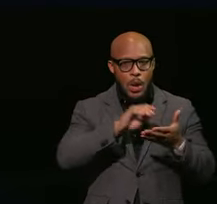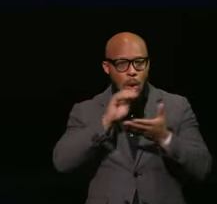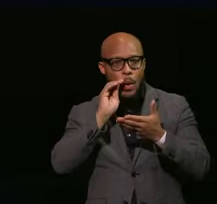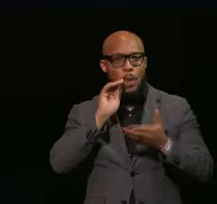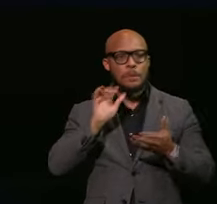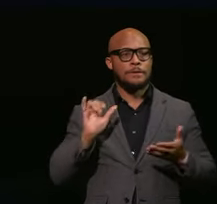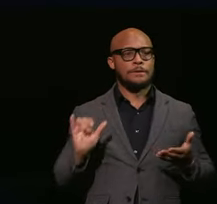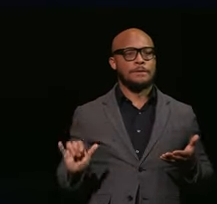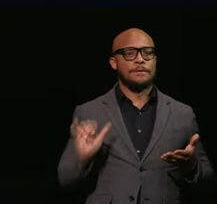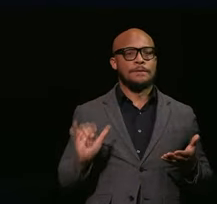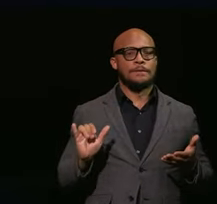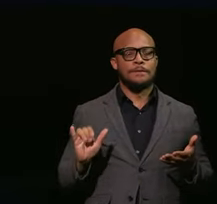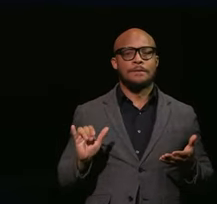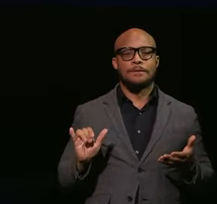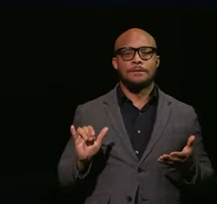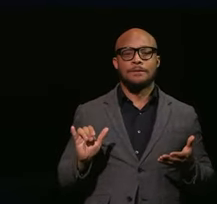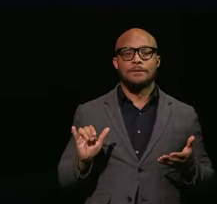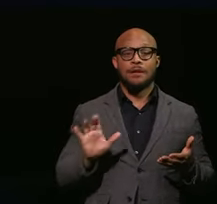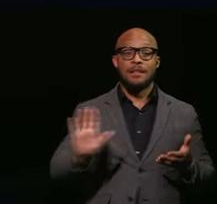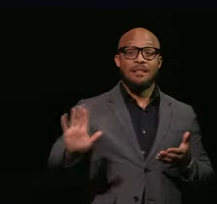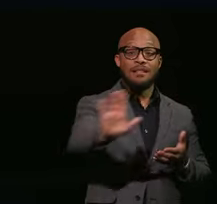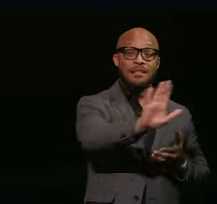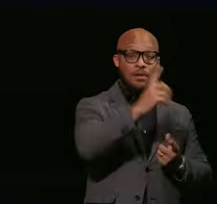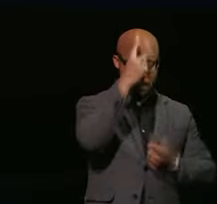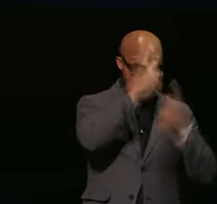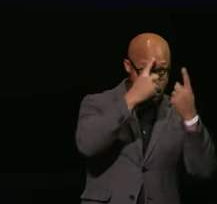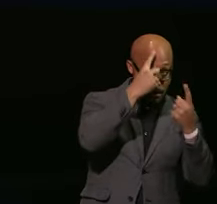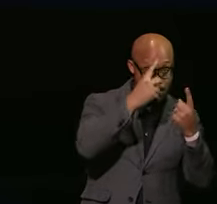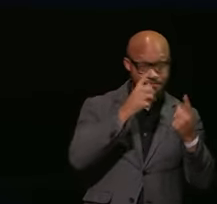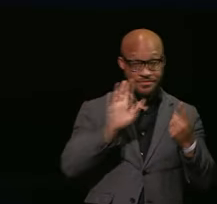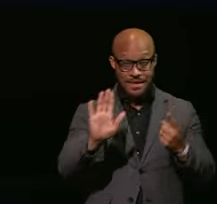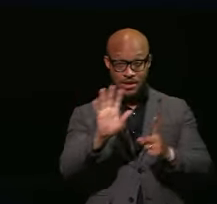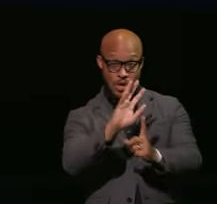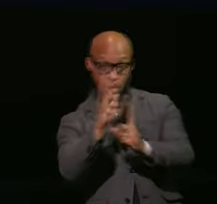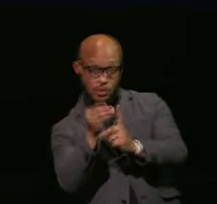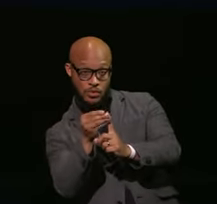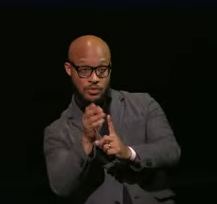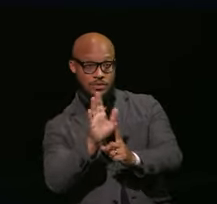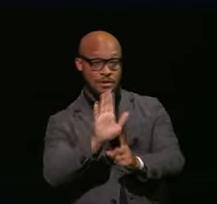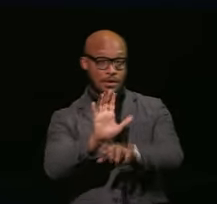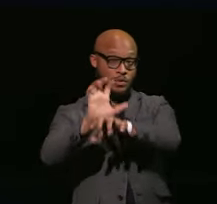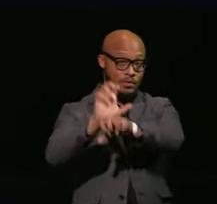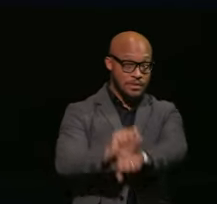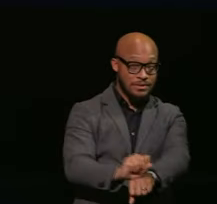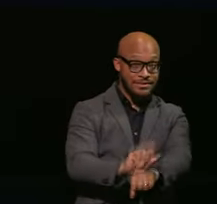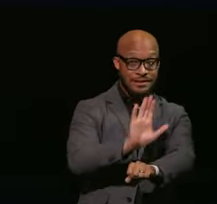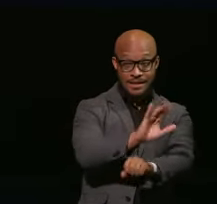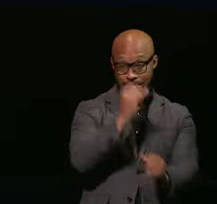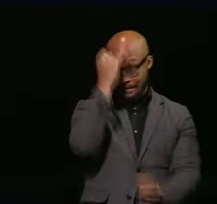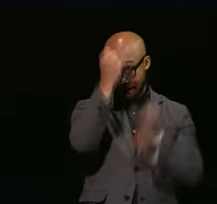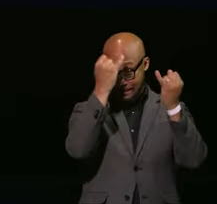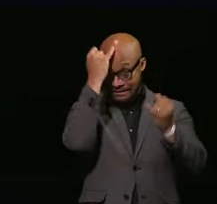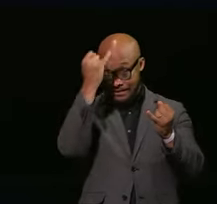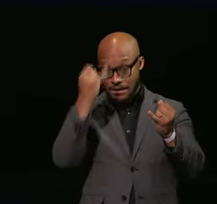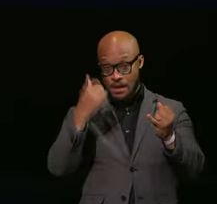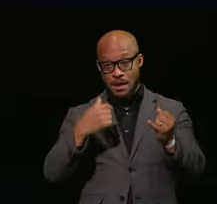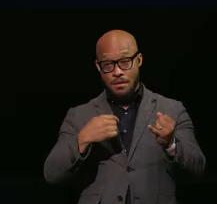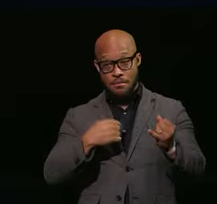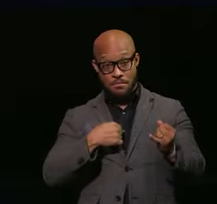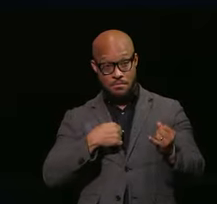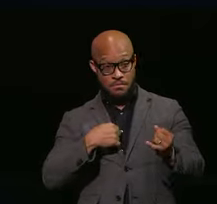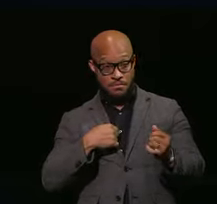a thought process or a culture or ways of being or ideas that were foreign to me or